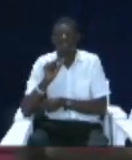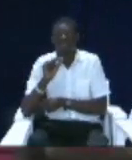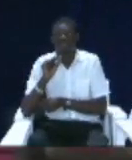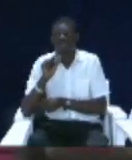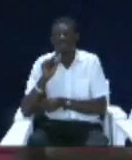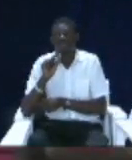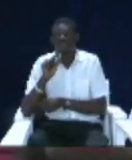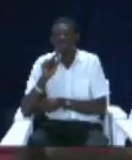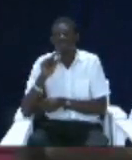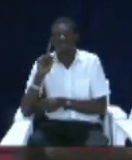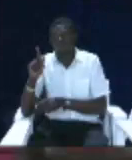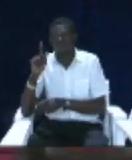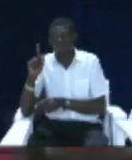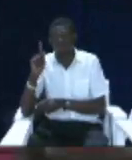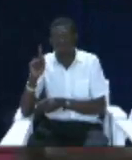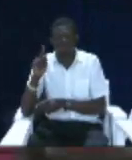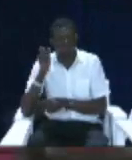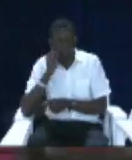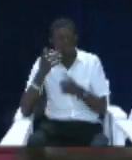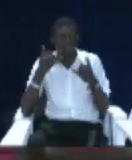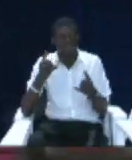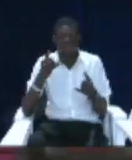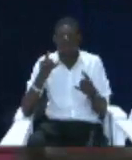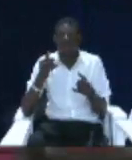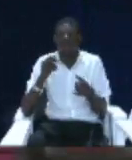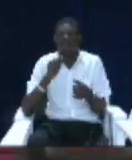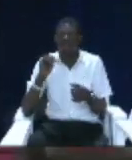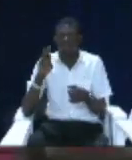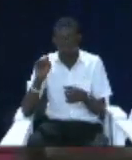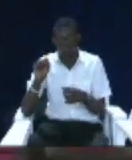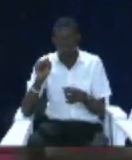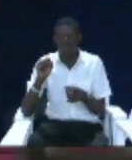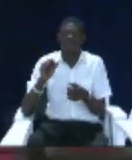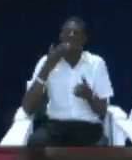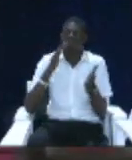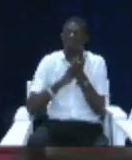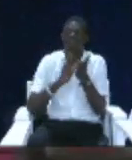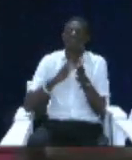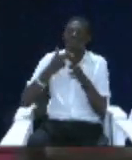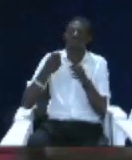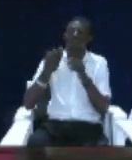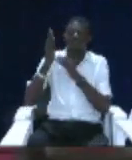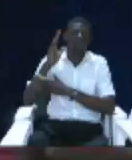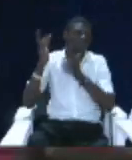2021, a year after. She is now a missus. Praise the name of the Lord.